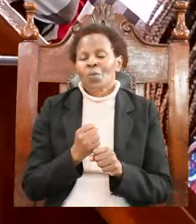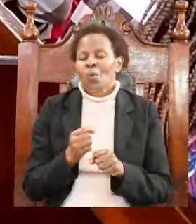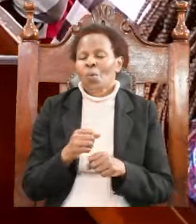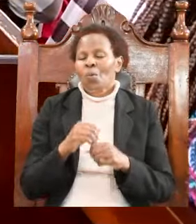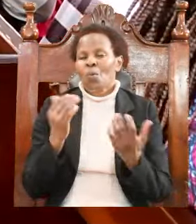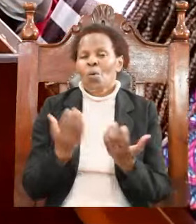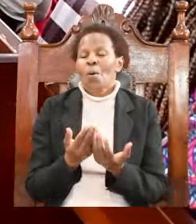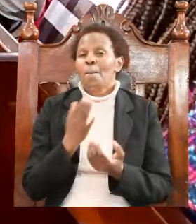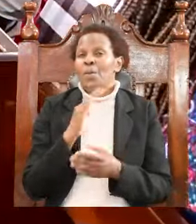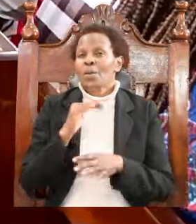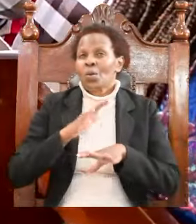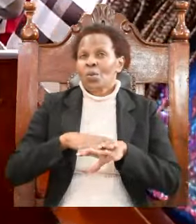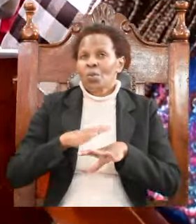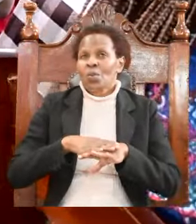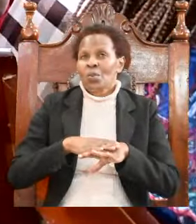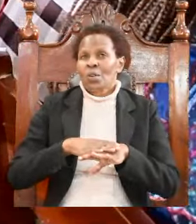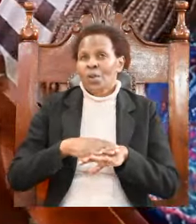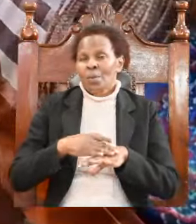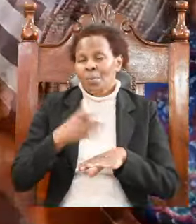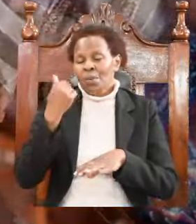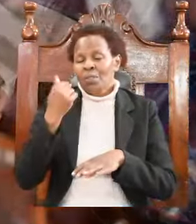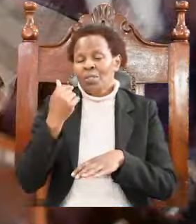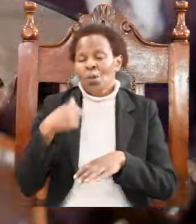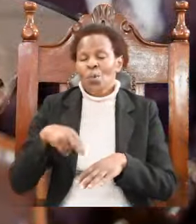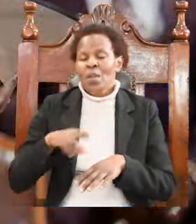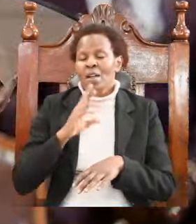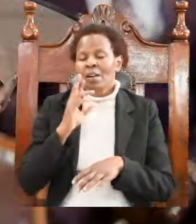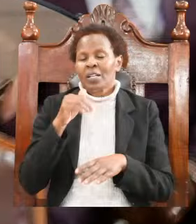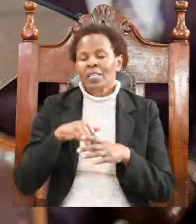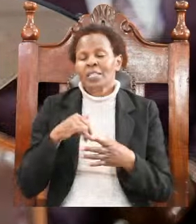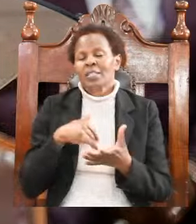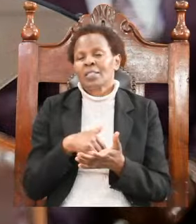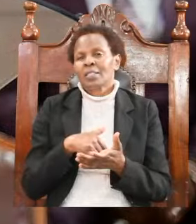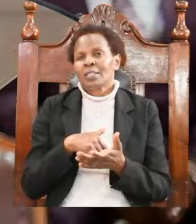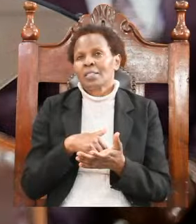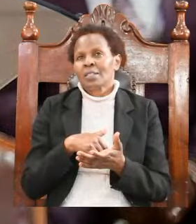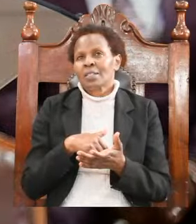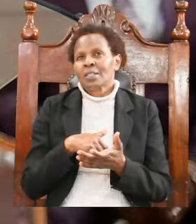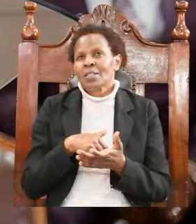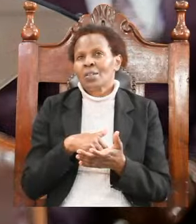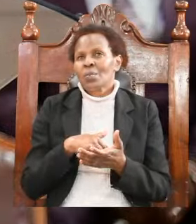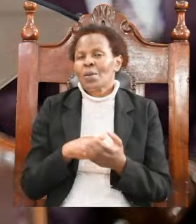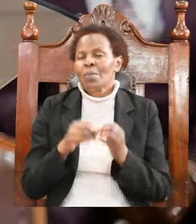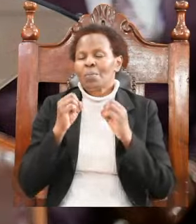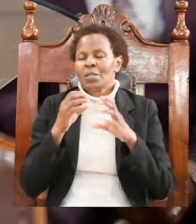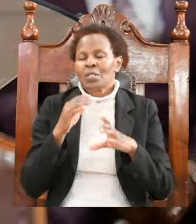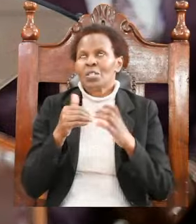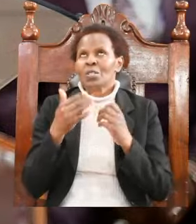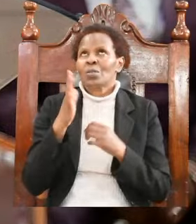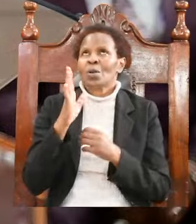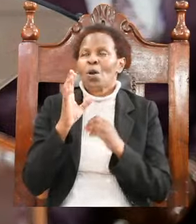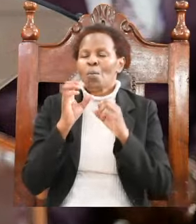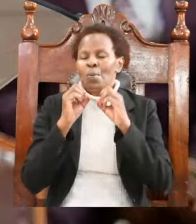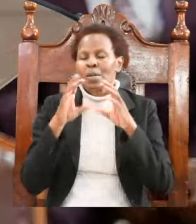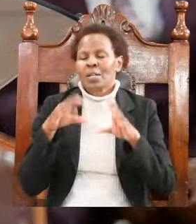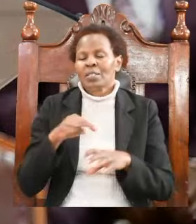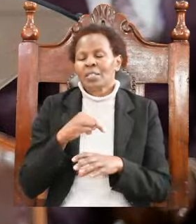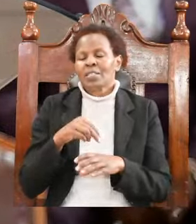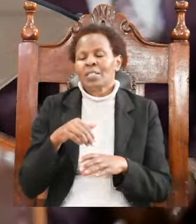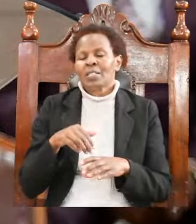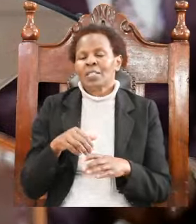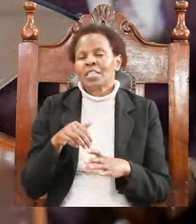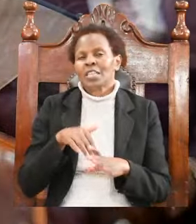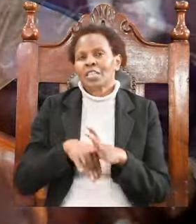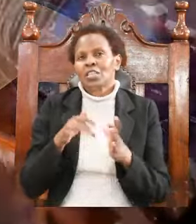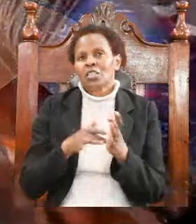place because, Lord, you have placed us in it. We honor you and we bless you for this day. May you bless us and keep us. In Jesus' name we